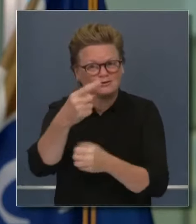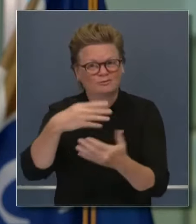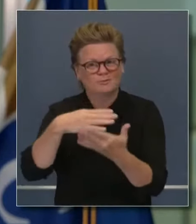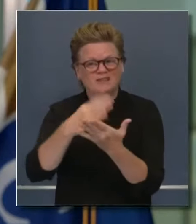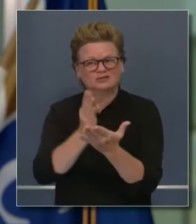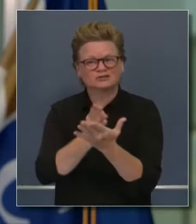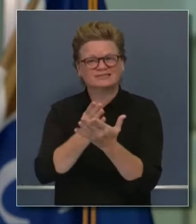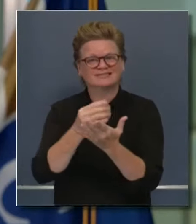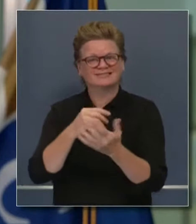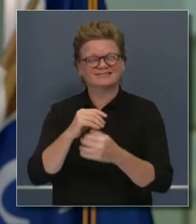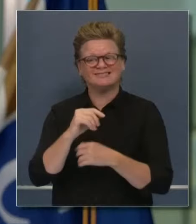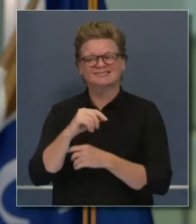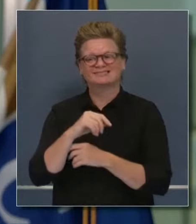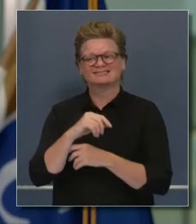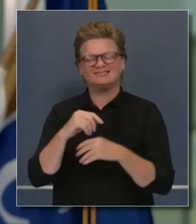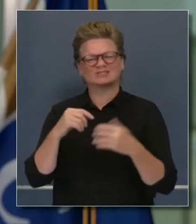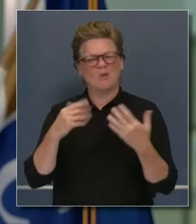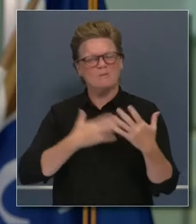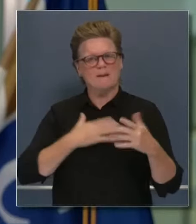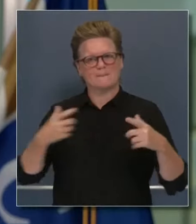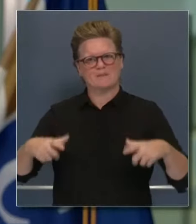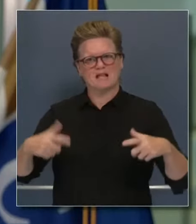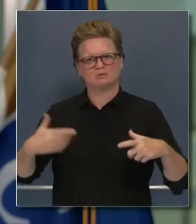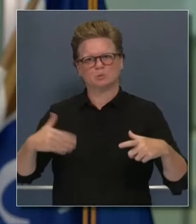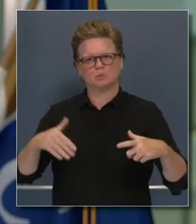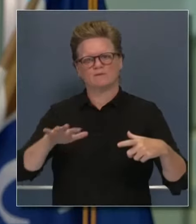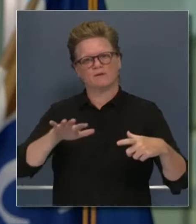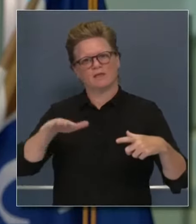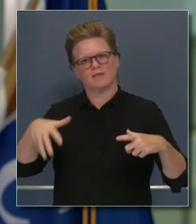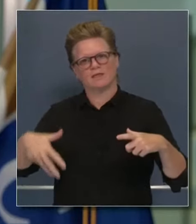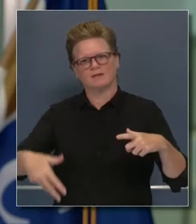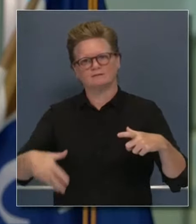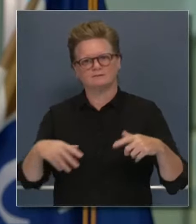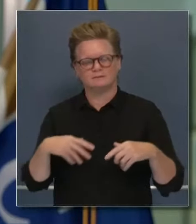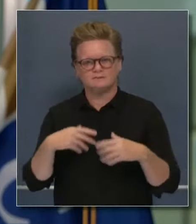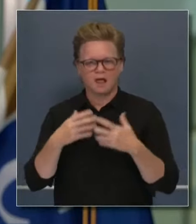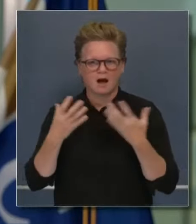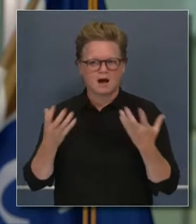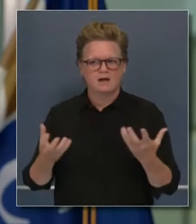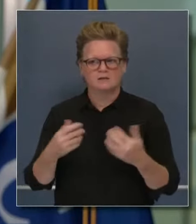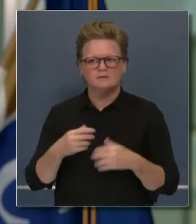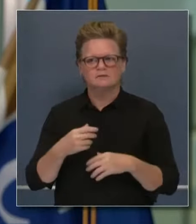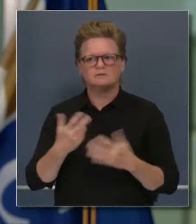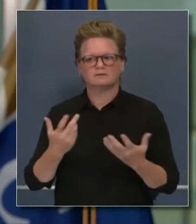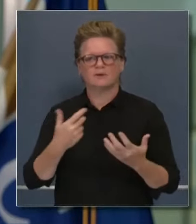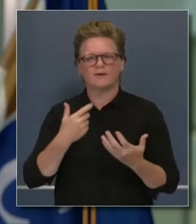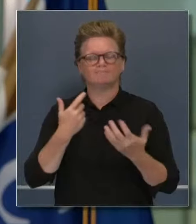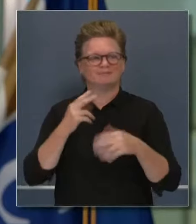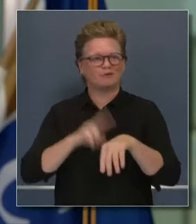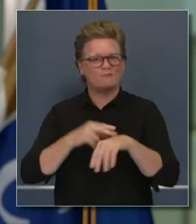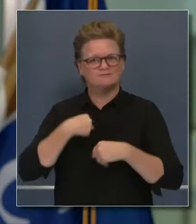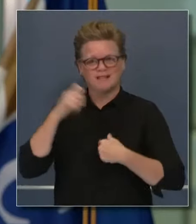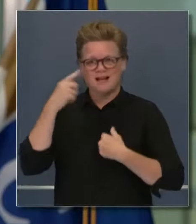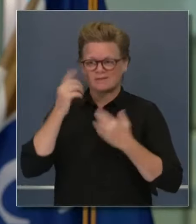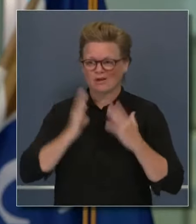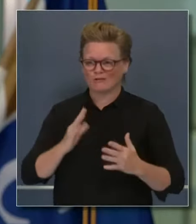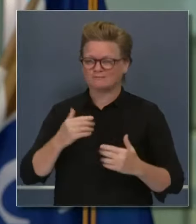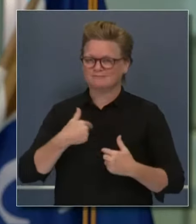doing, and that's what we're hired to do. And so I'm very proud of the team, the incredible work here at the Office of Emergency